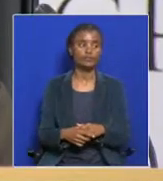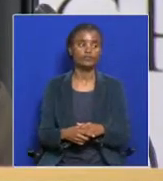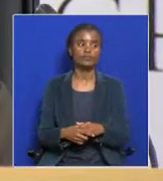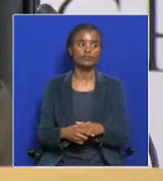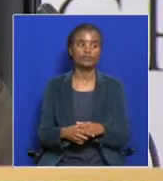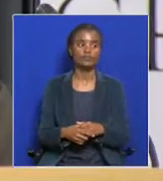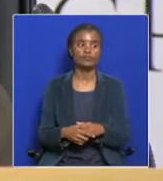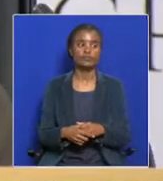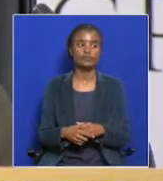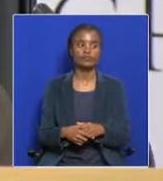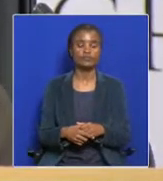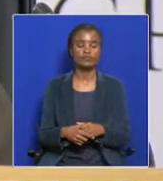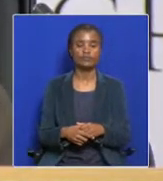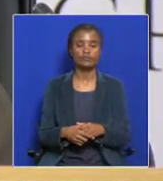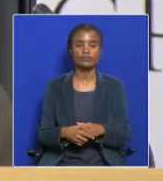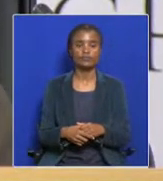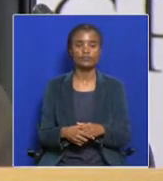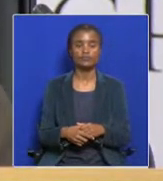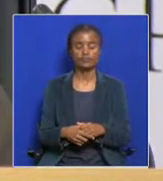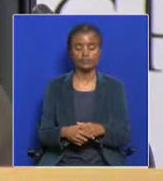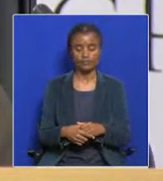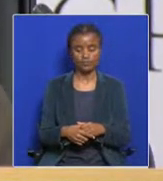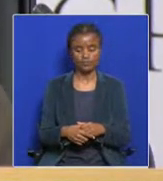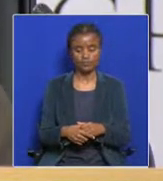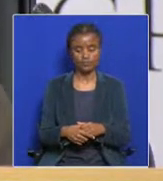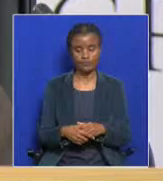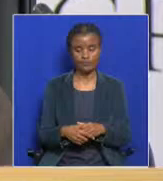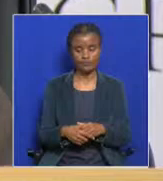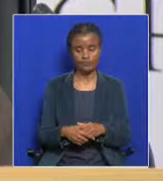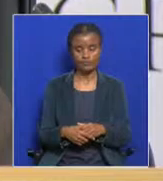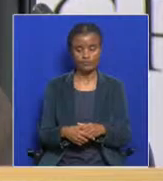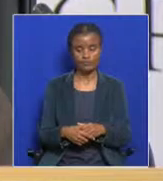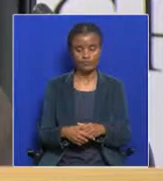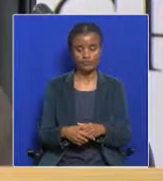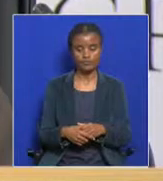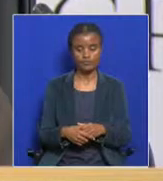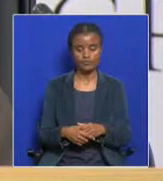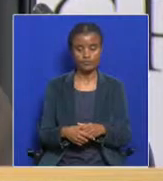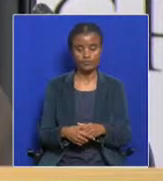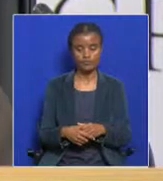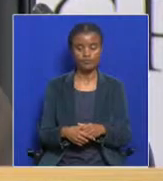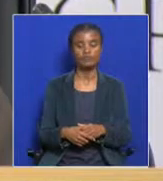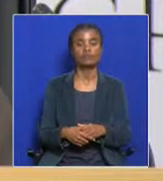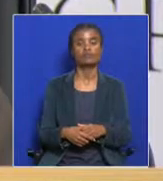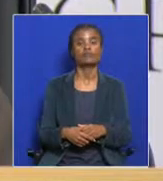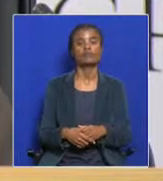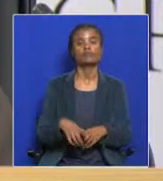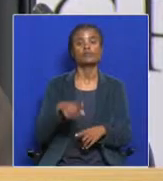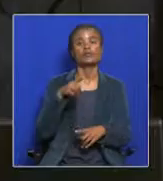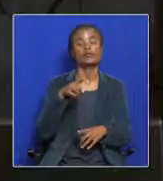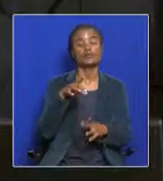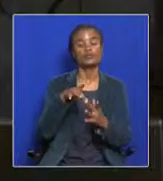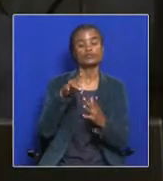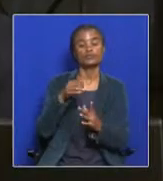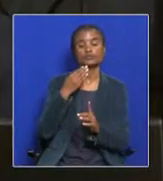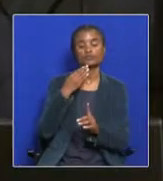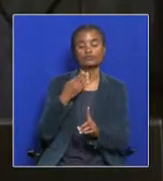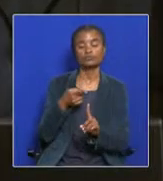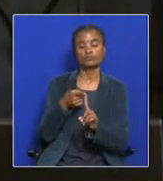You chose Warrant Officer Sibia to be part of this operation.